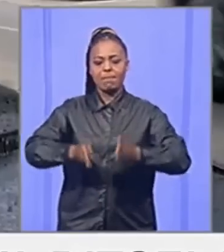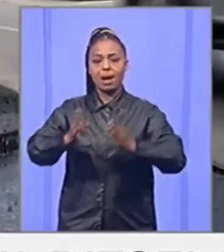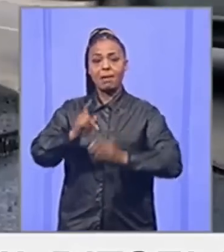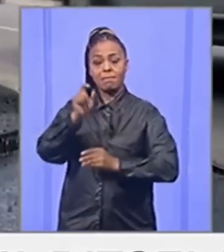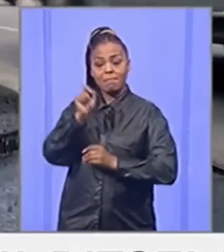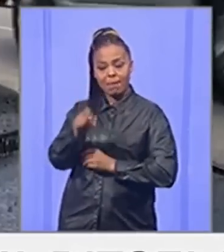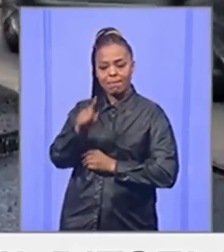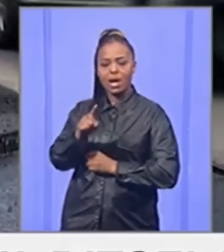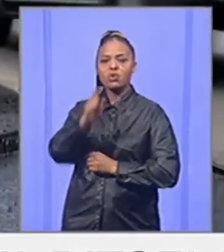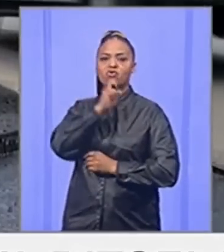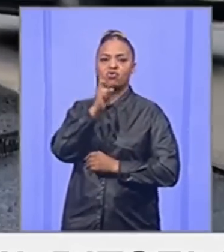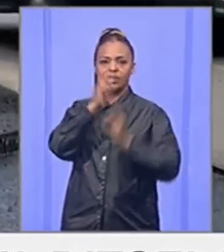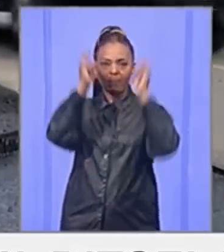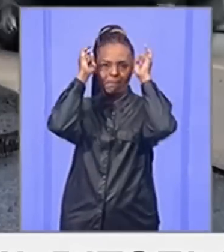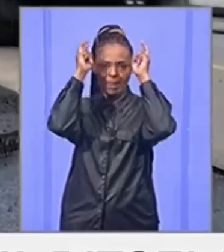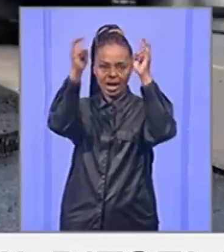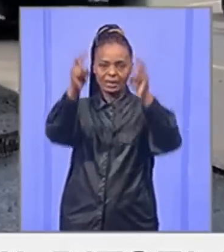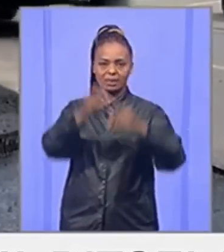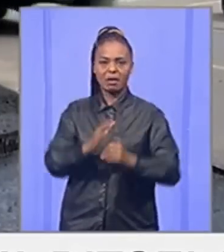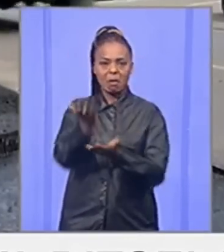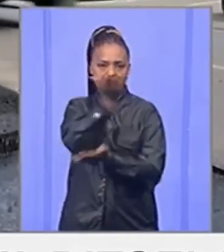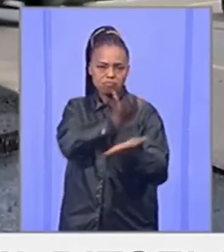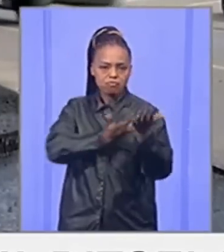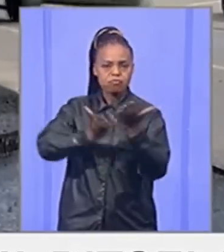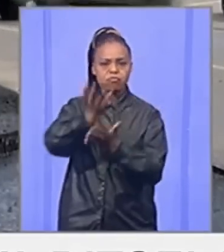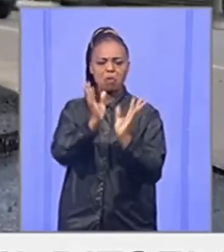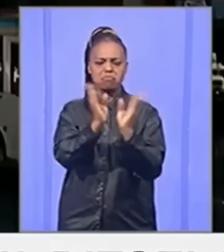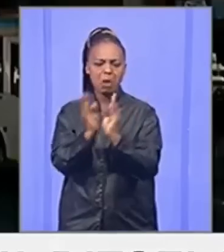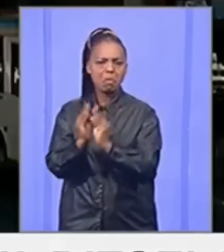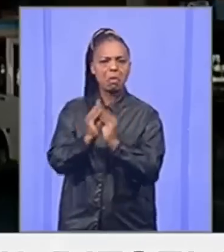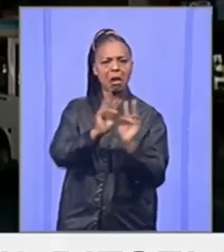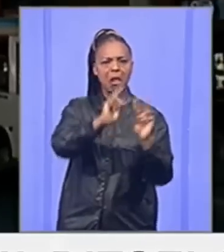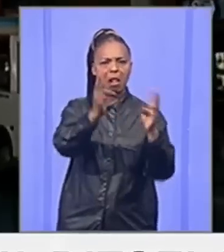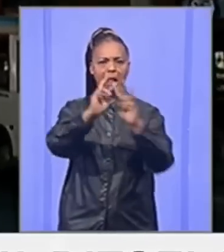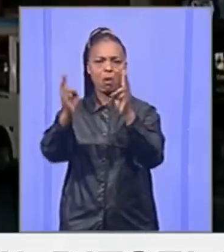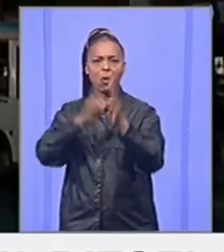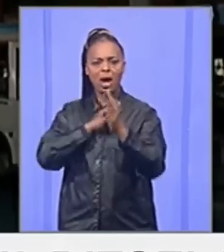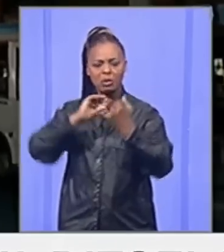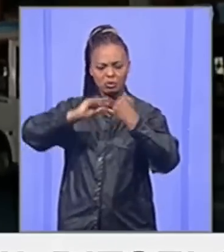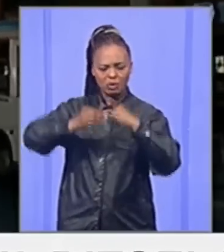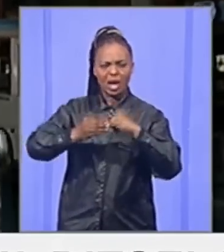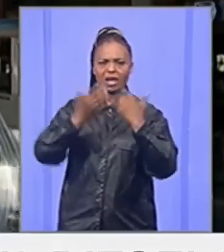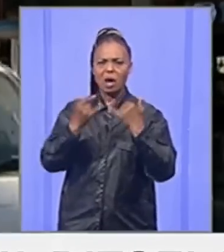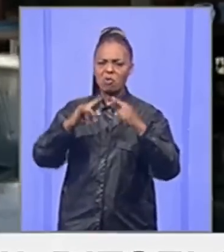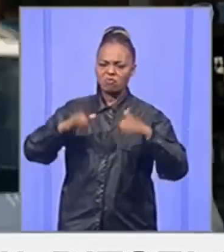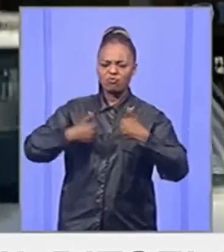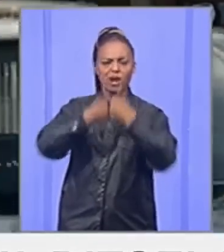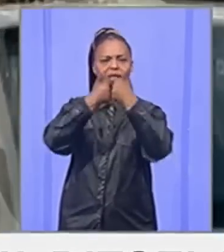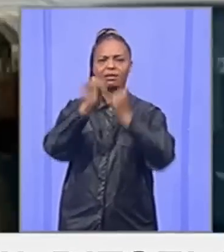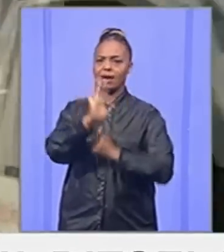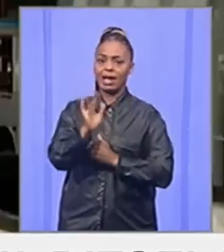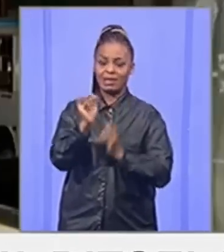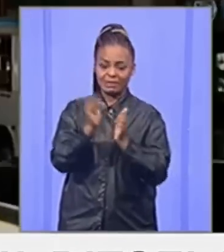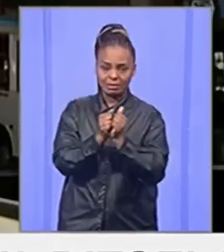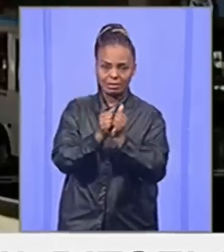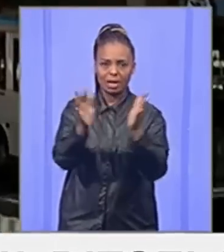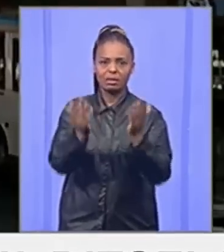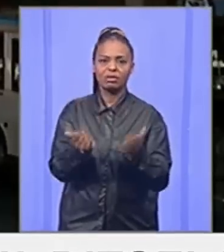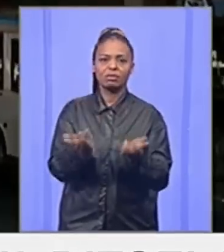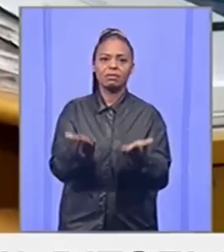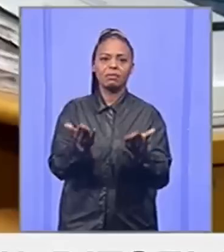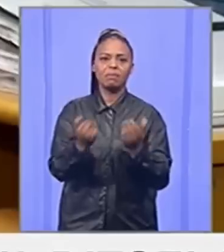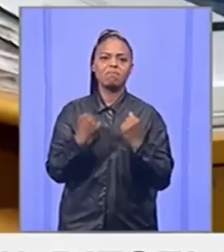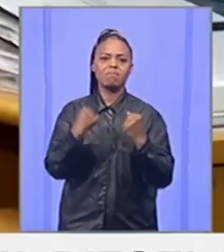e le ditherišano le ba tšea karolo di tšwela pele go swarwa kgafetša-kgafetša ka maikemišetšo a gore go sebele diphapano ge dipese tše di setse di thomile go